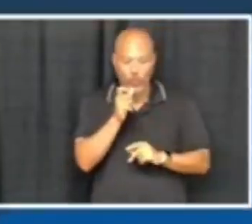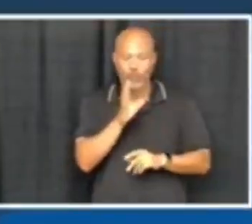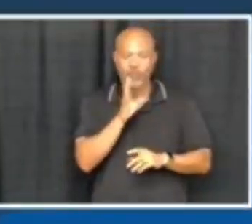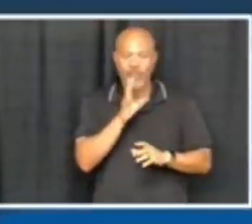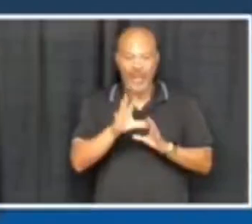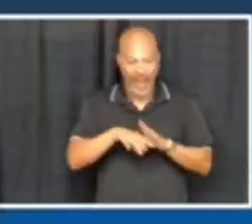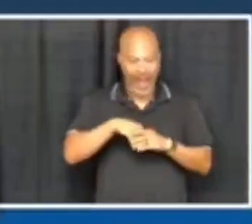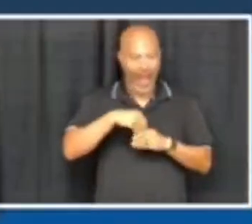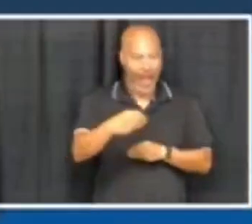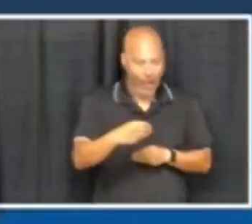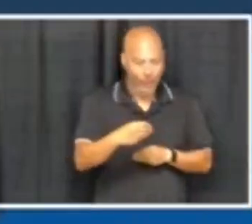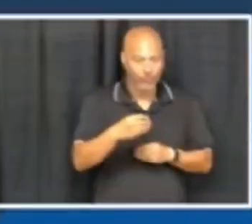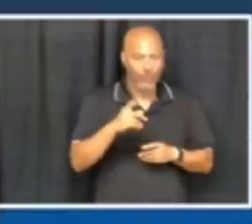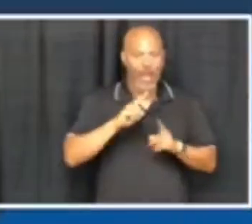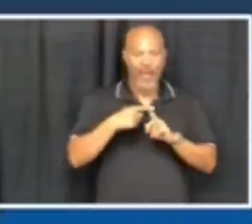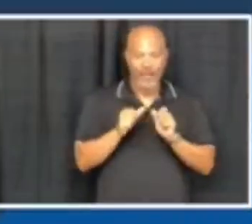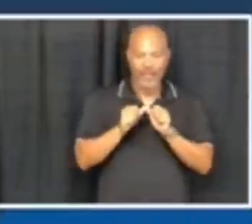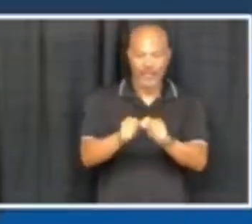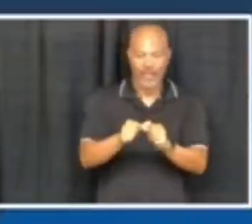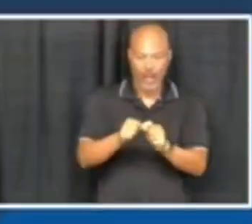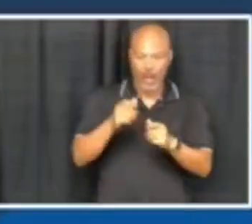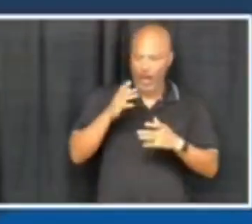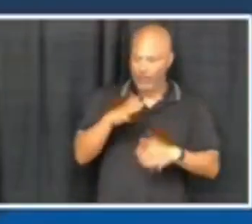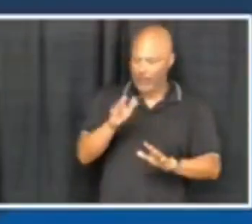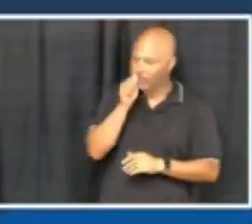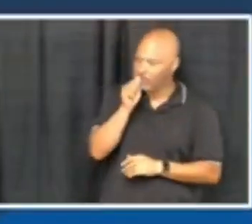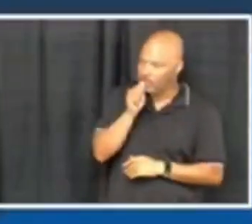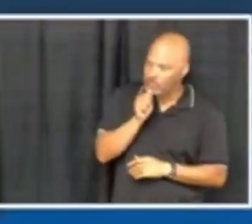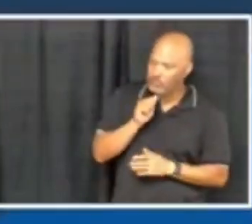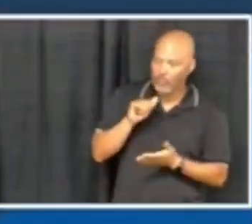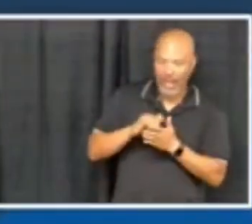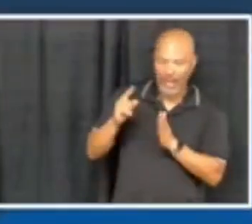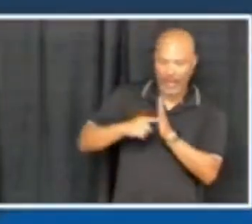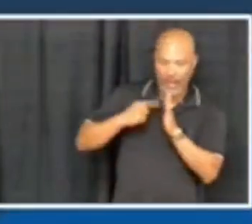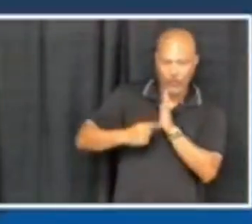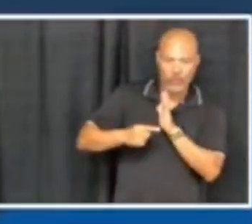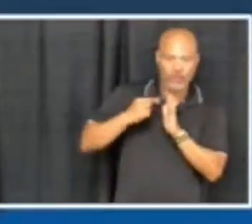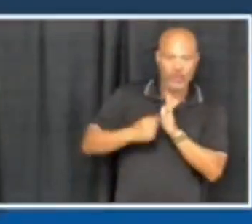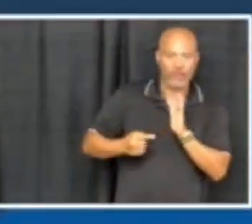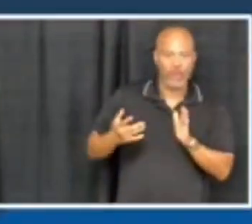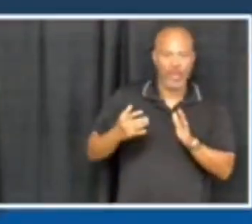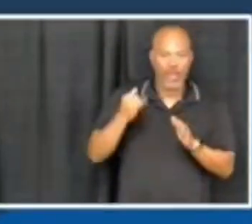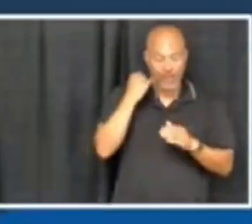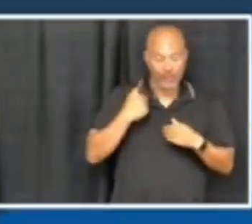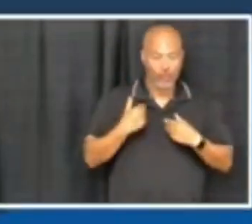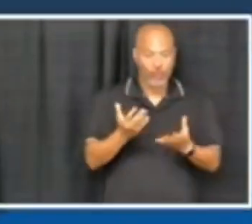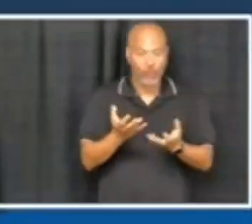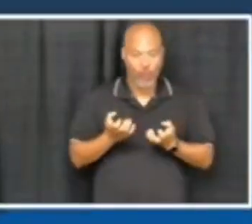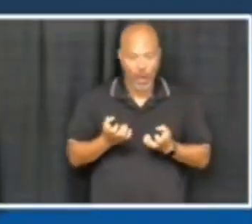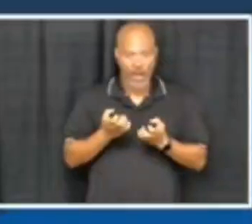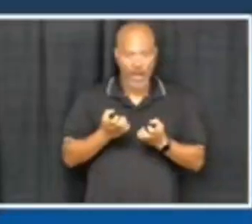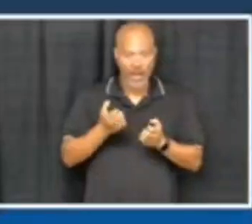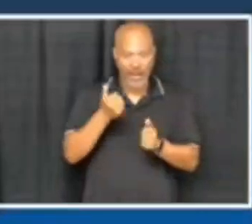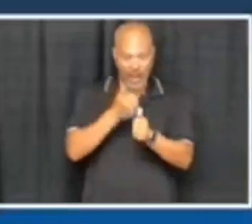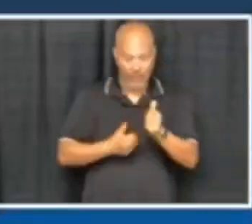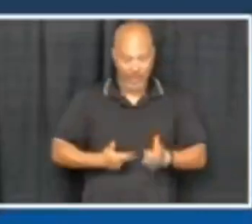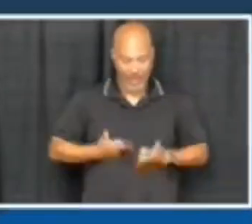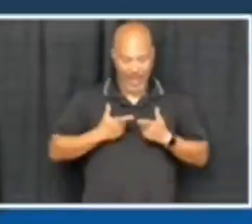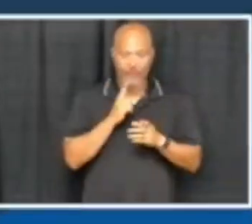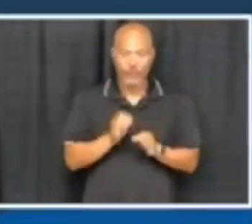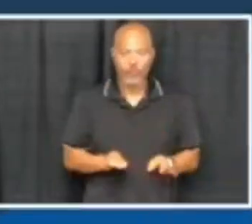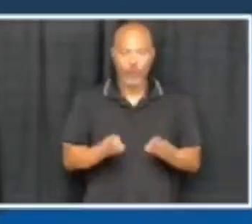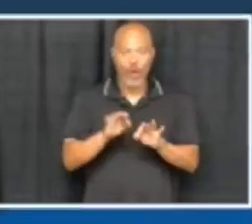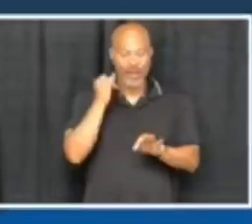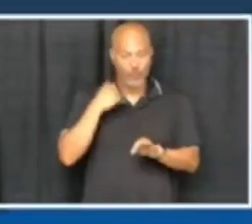out loud like this and then continue to tolerate it. If we want to, every life matters, and if